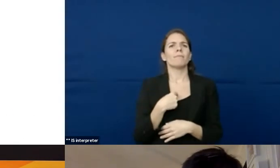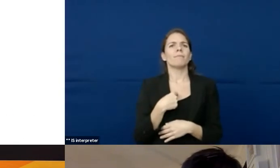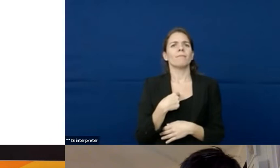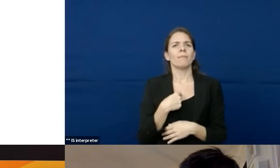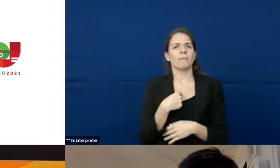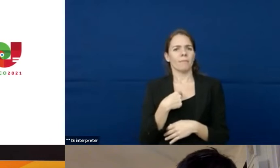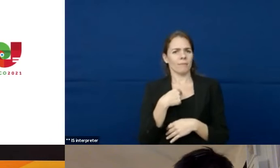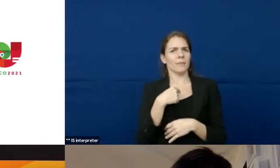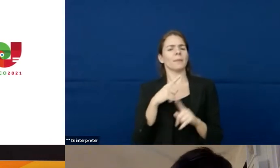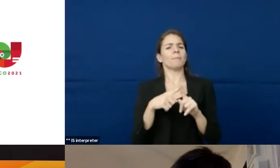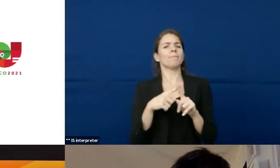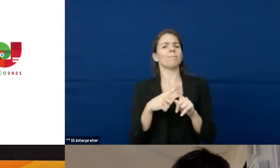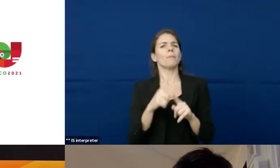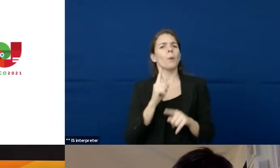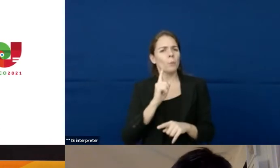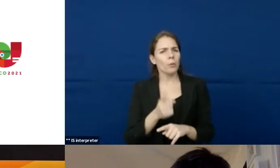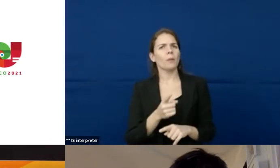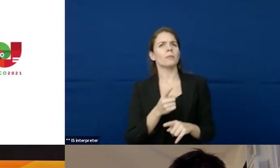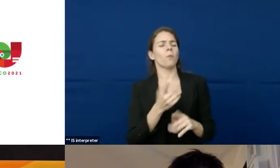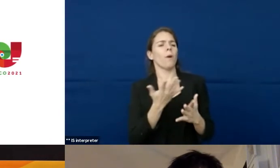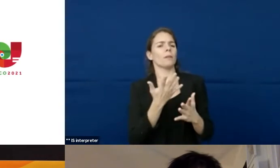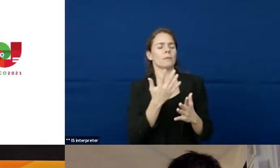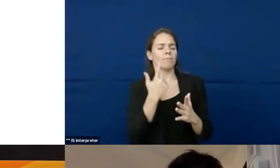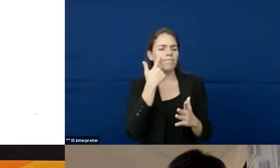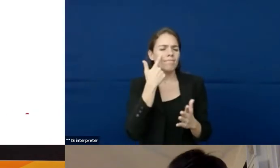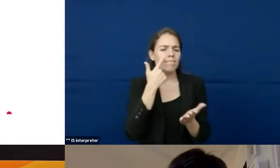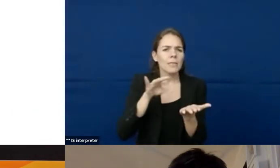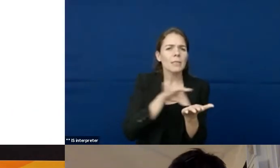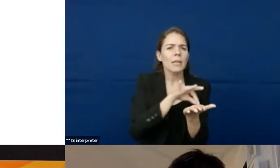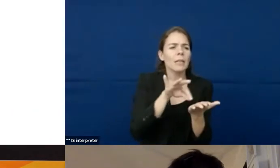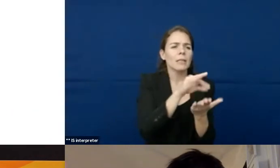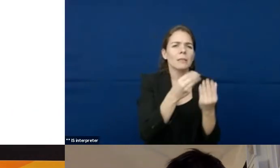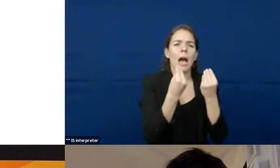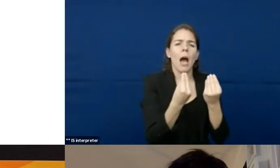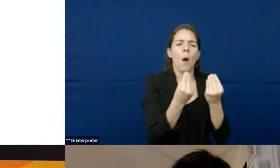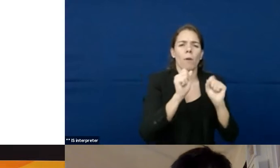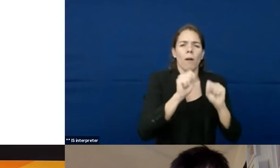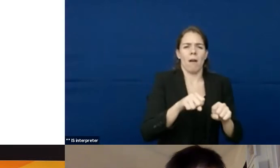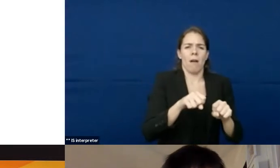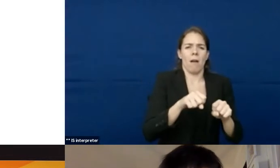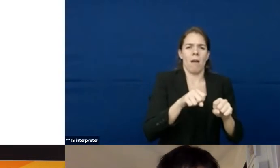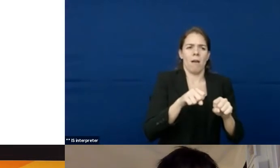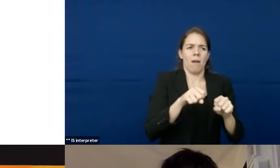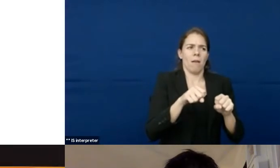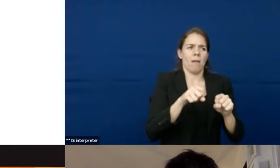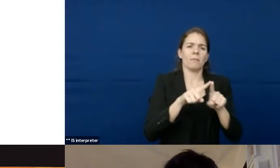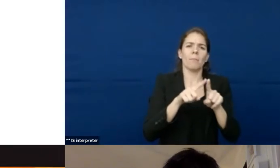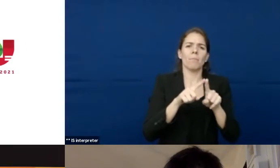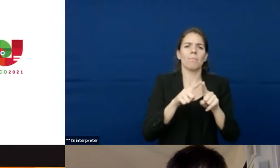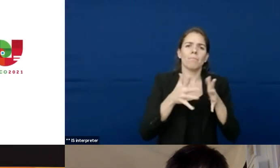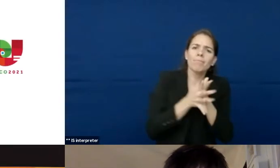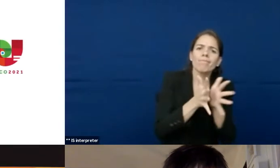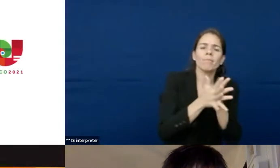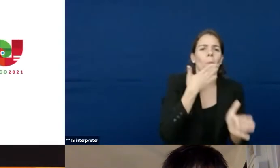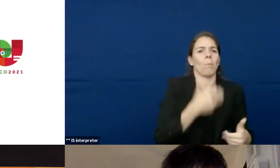civil society organizations, particularly women's rights organizations and women's movement. It is them, actually, who often make a